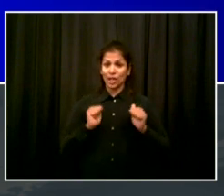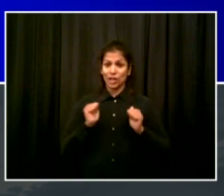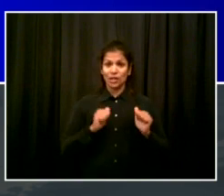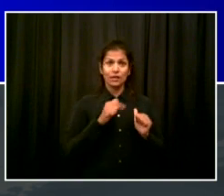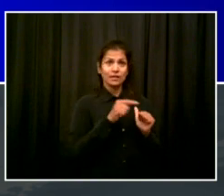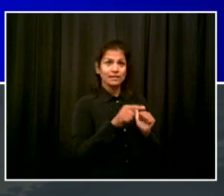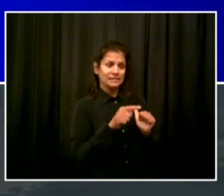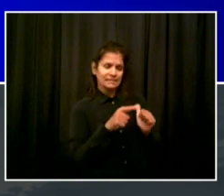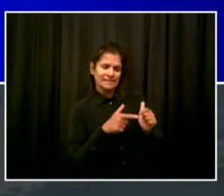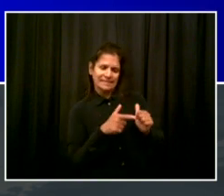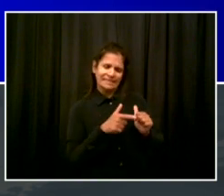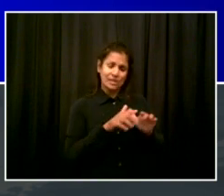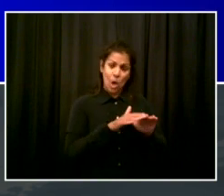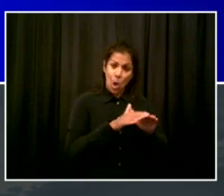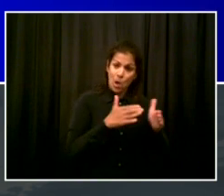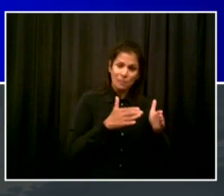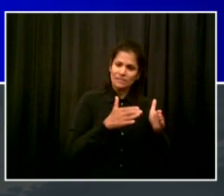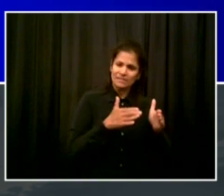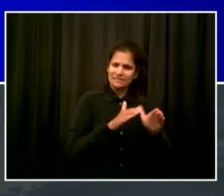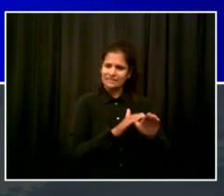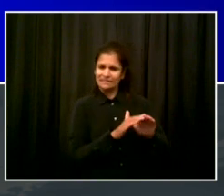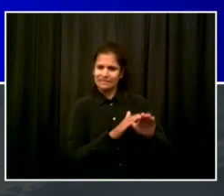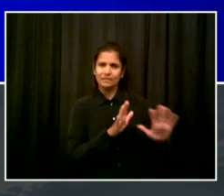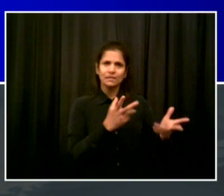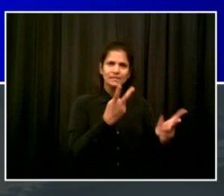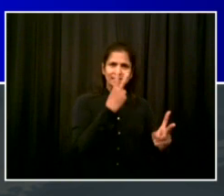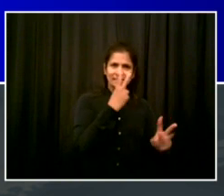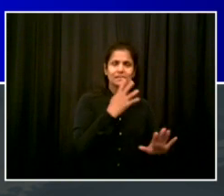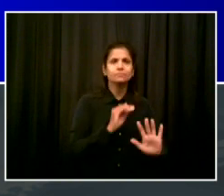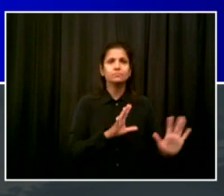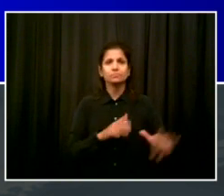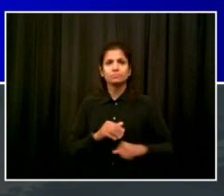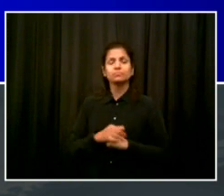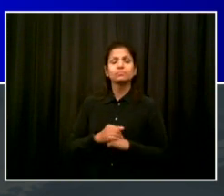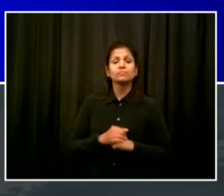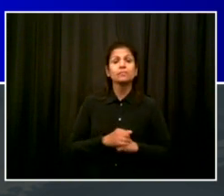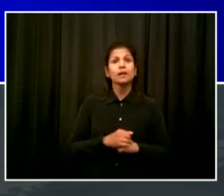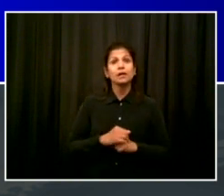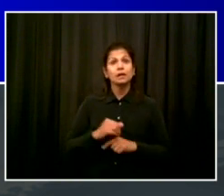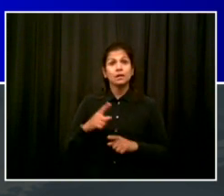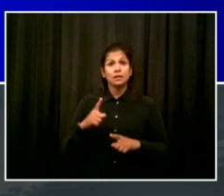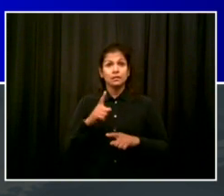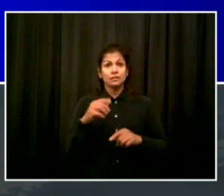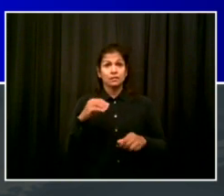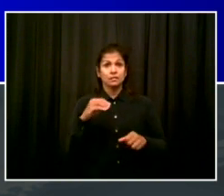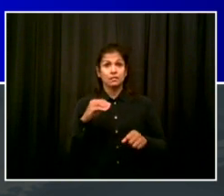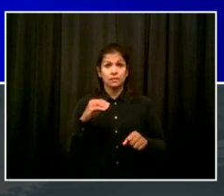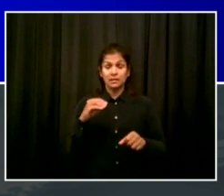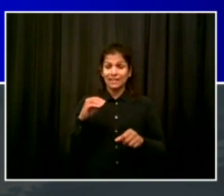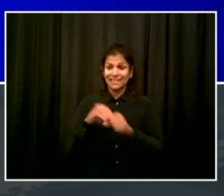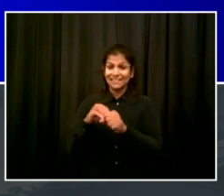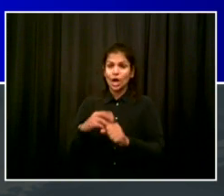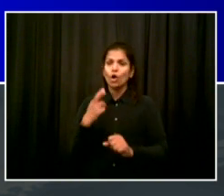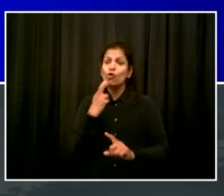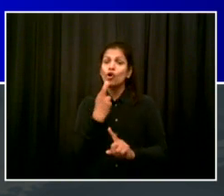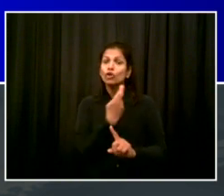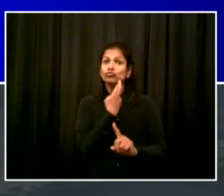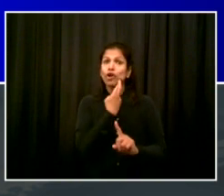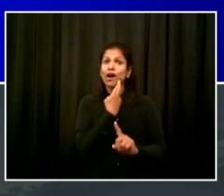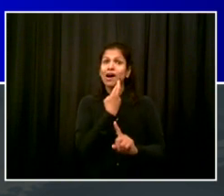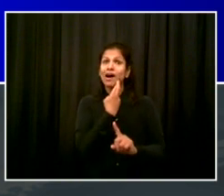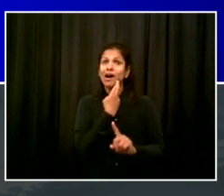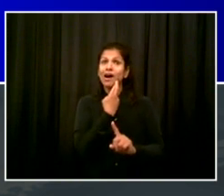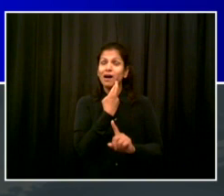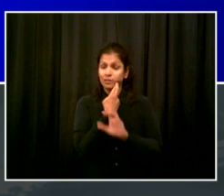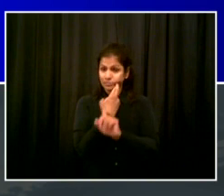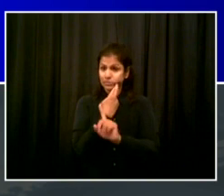to be, first of all, indoor dining. That could have started earlier. We've said that's not happening. That continues to not happen. That is very high risk,